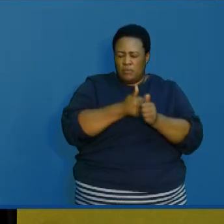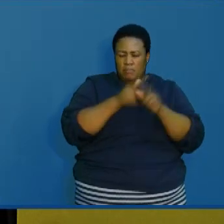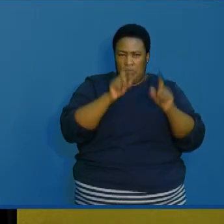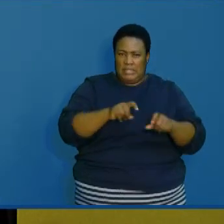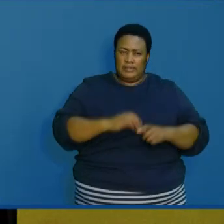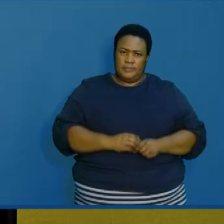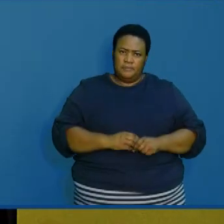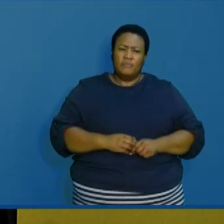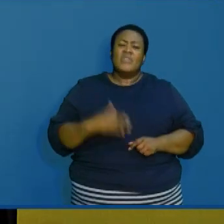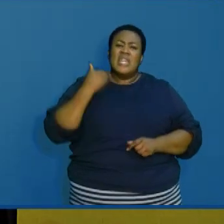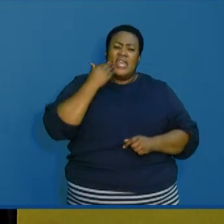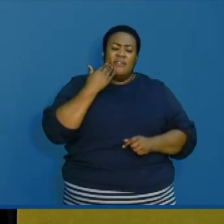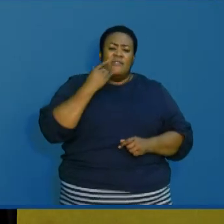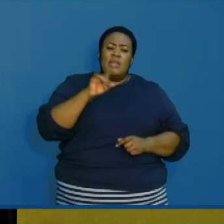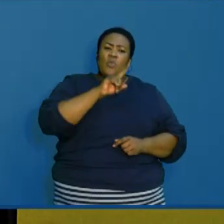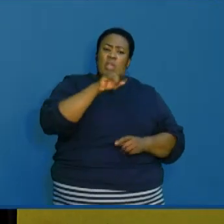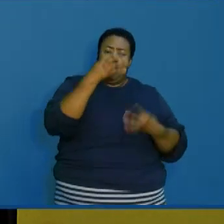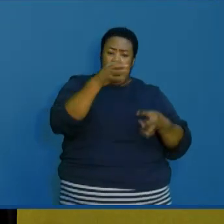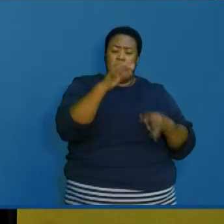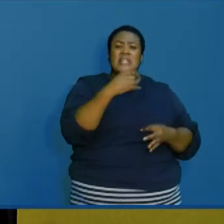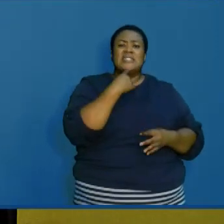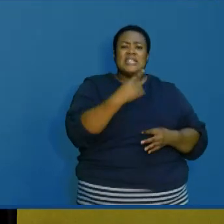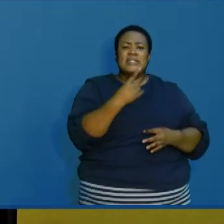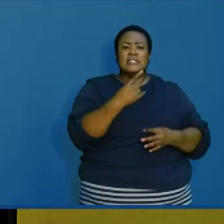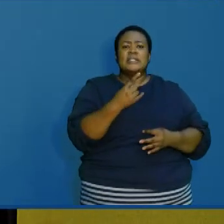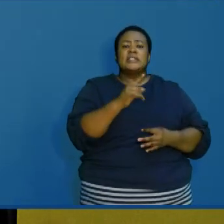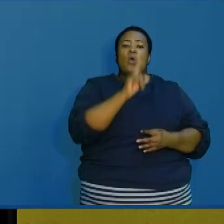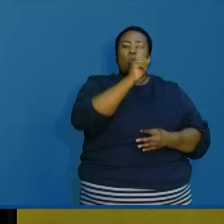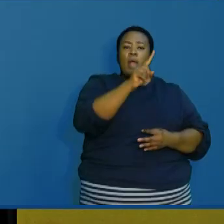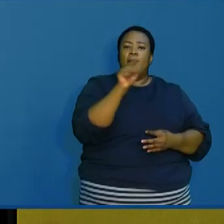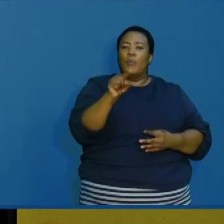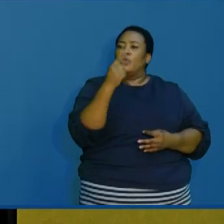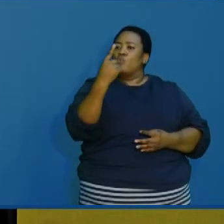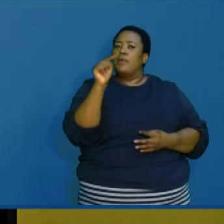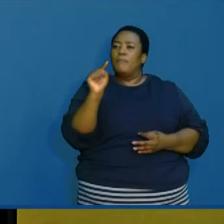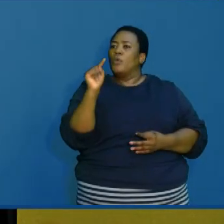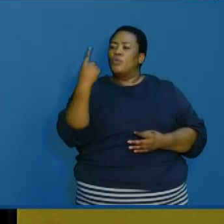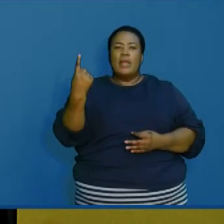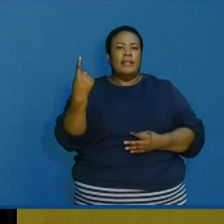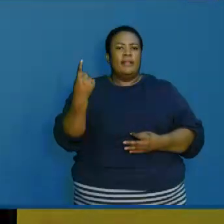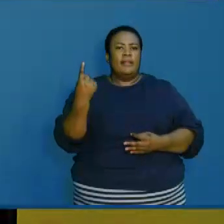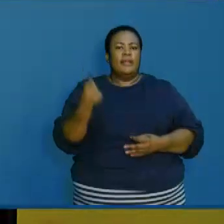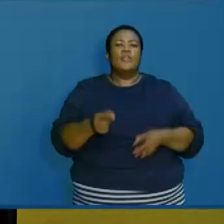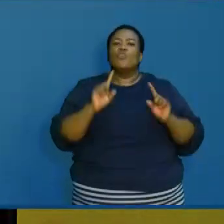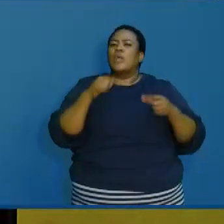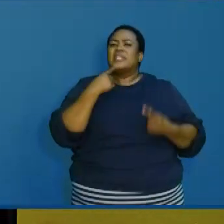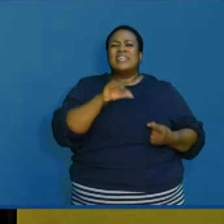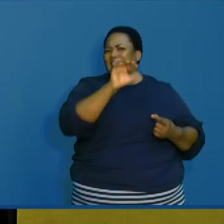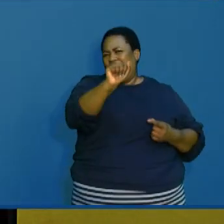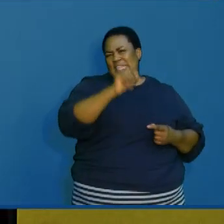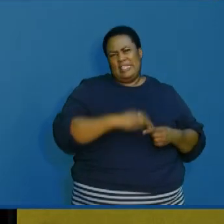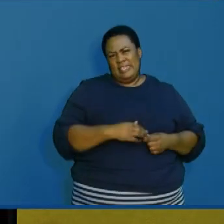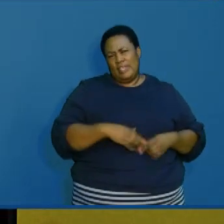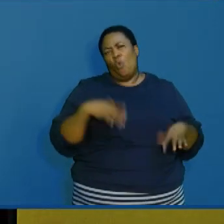So if your examiner says 1.1.1, you cannot now call it A